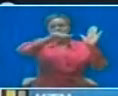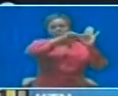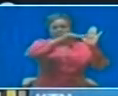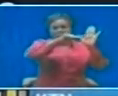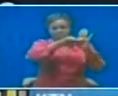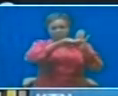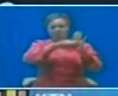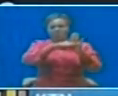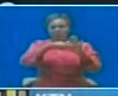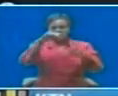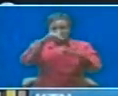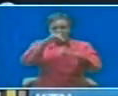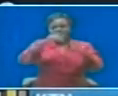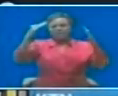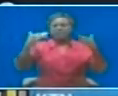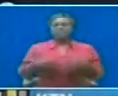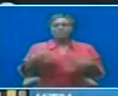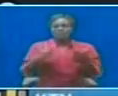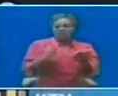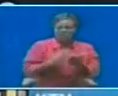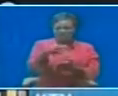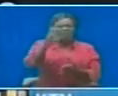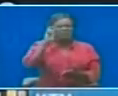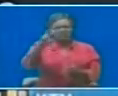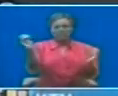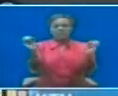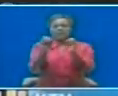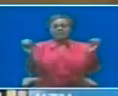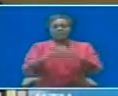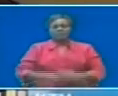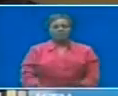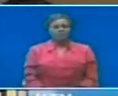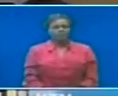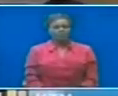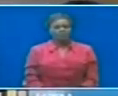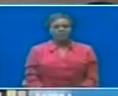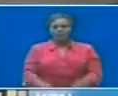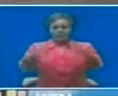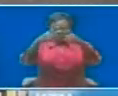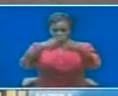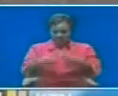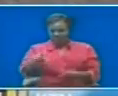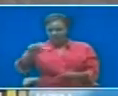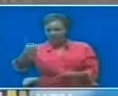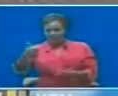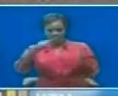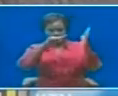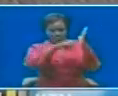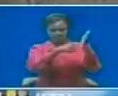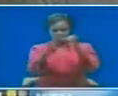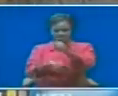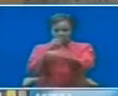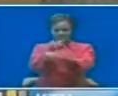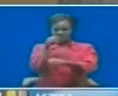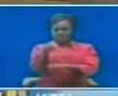on the victim's perception that justice is being done in this case. But it is the other matter of a video link